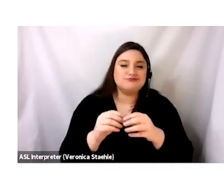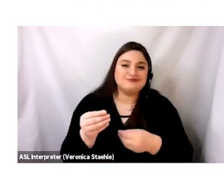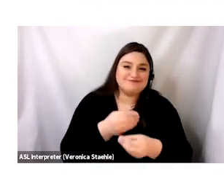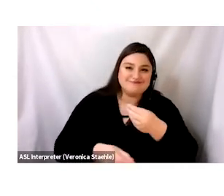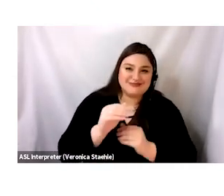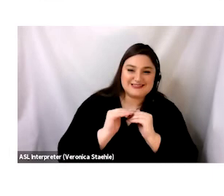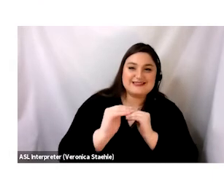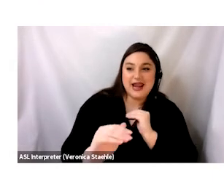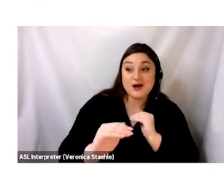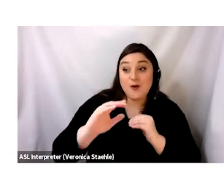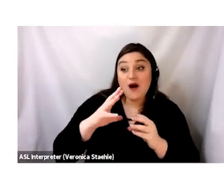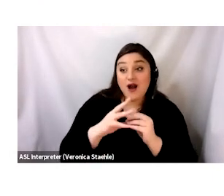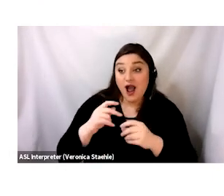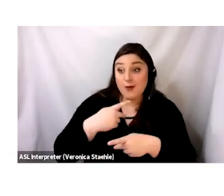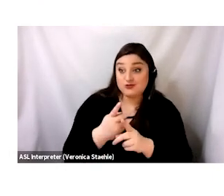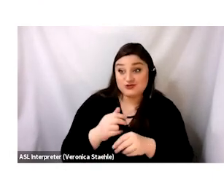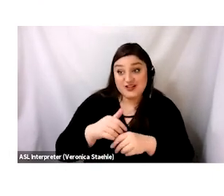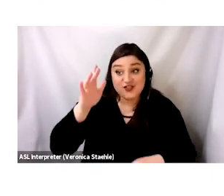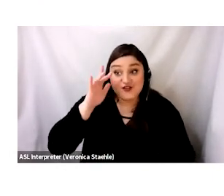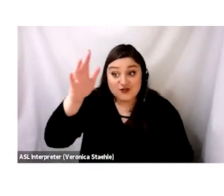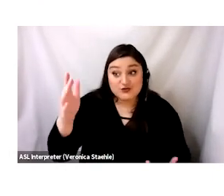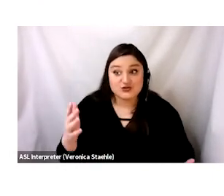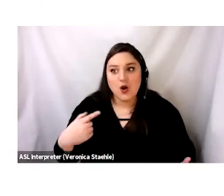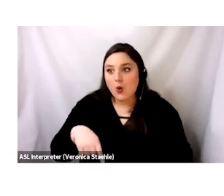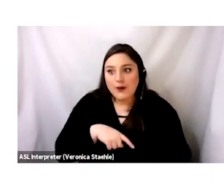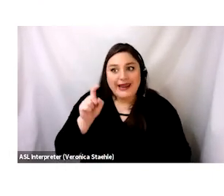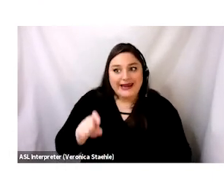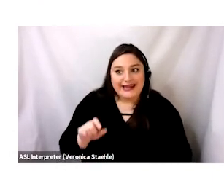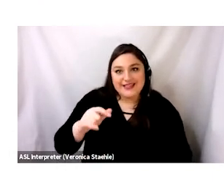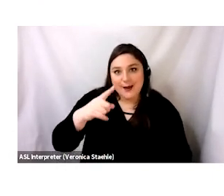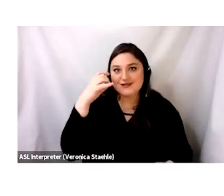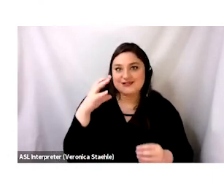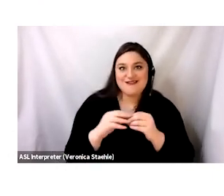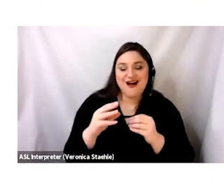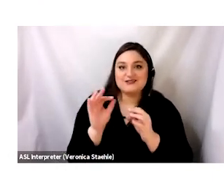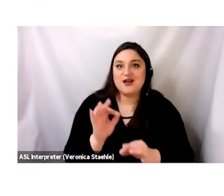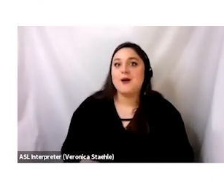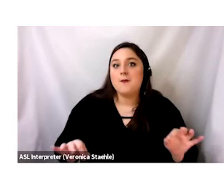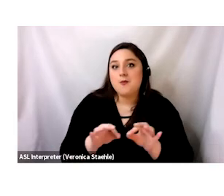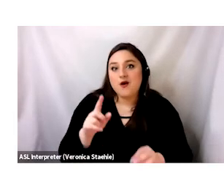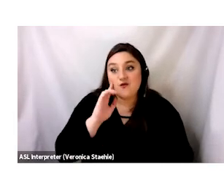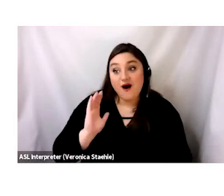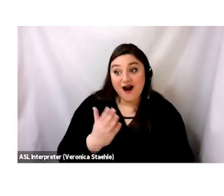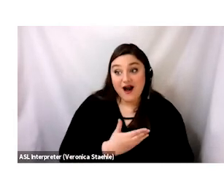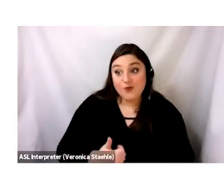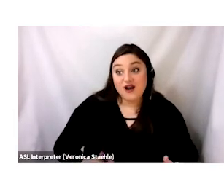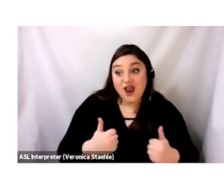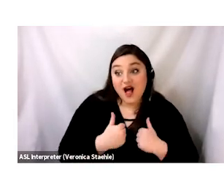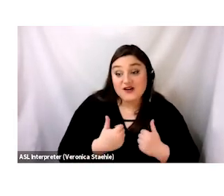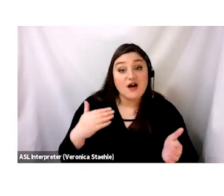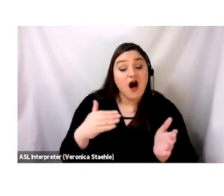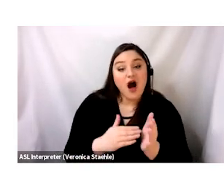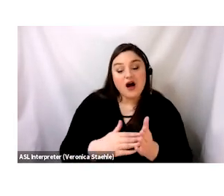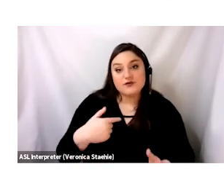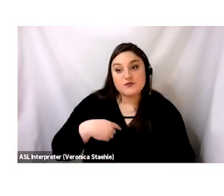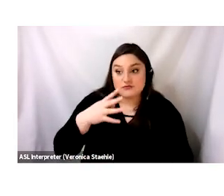what we all want to do because cotton is so important to our lives, so important that we sometimes take it for granted and forget